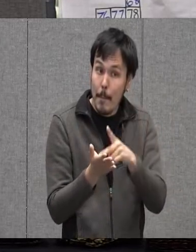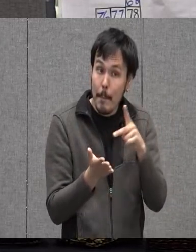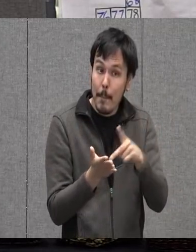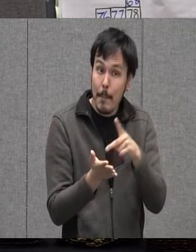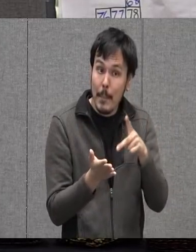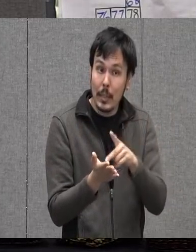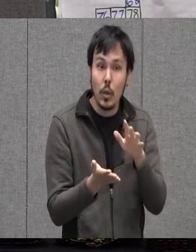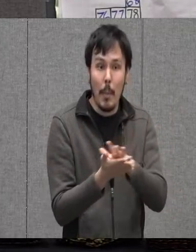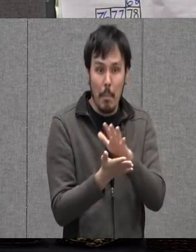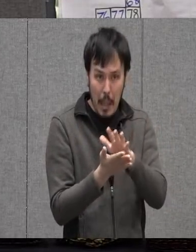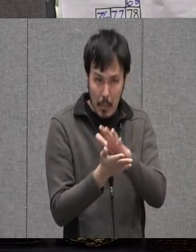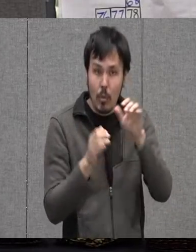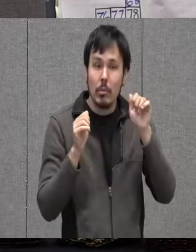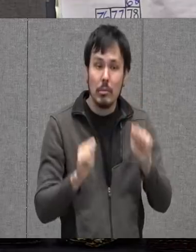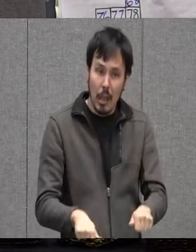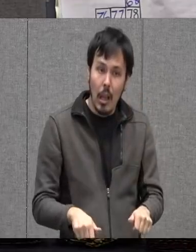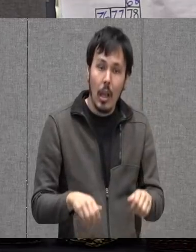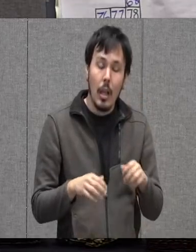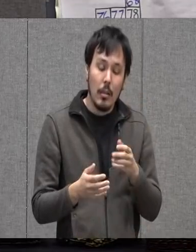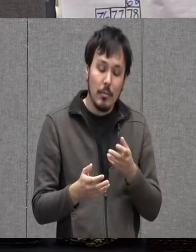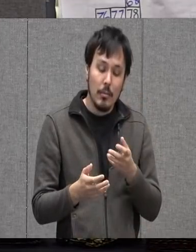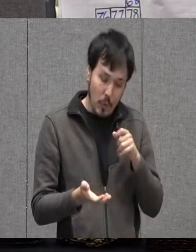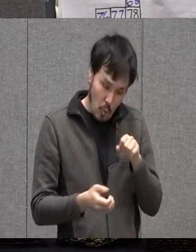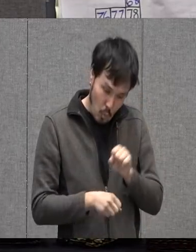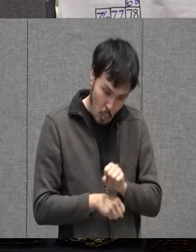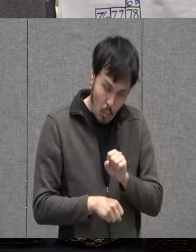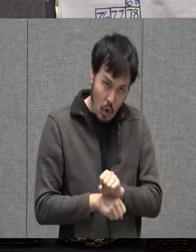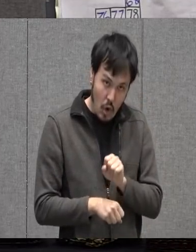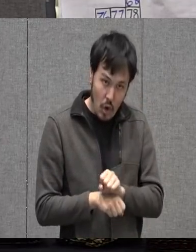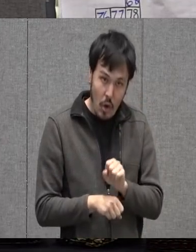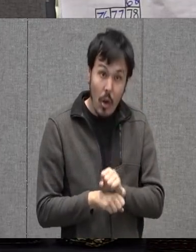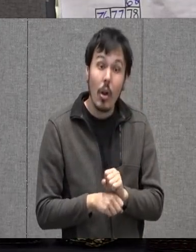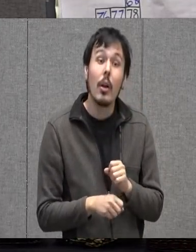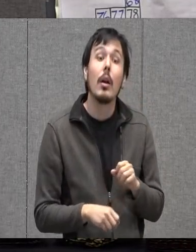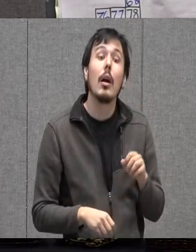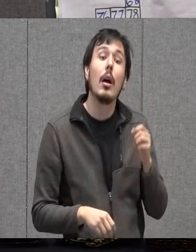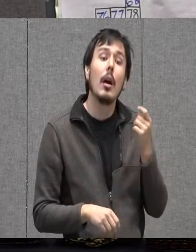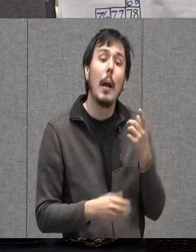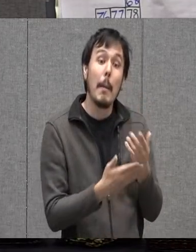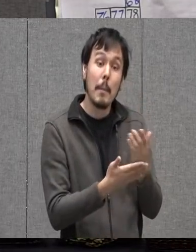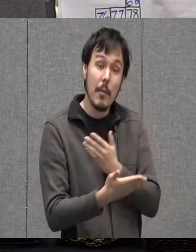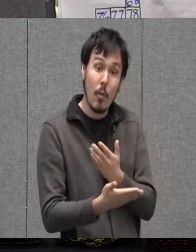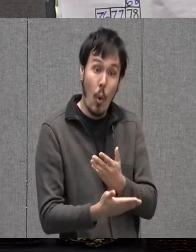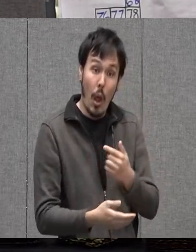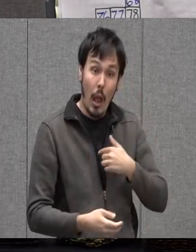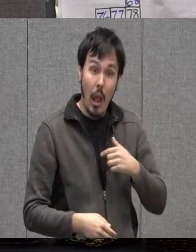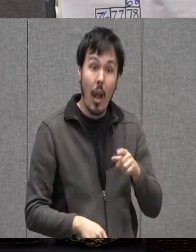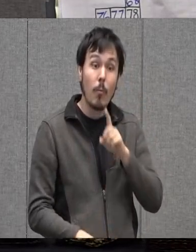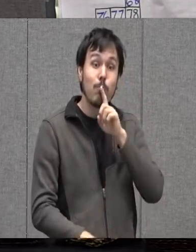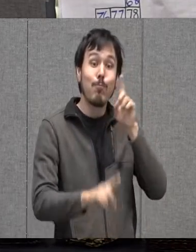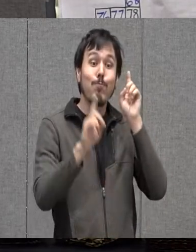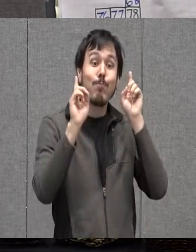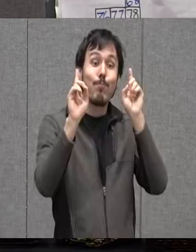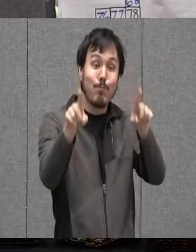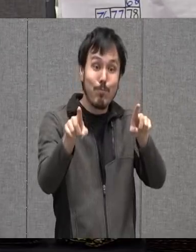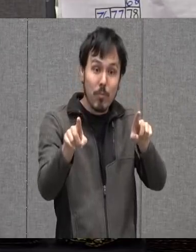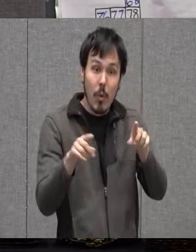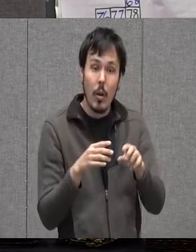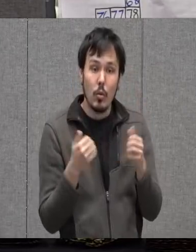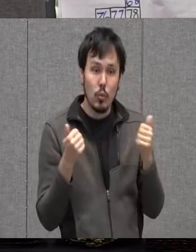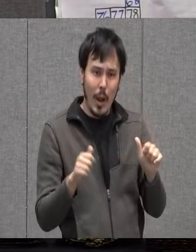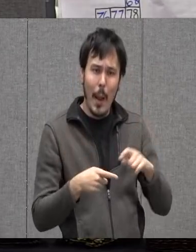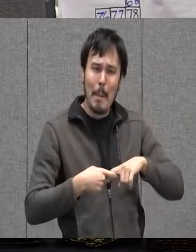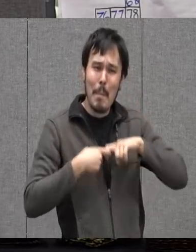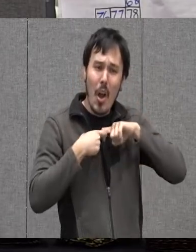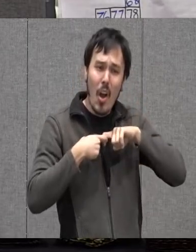work with us. Again, as we're going through, before I give an answer, pause me, try it out yourself, and